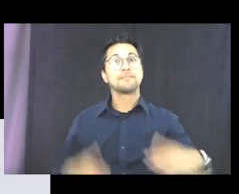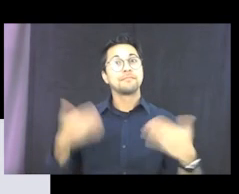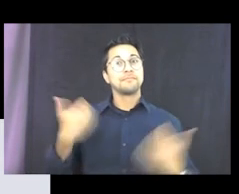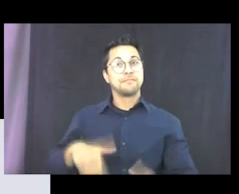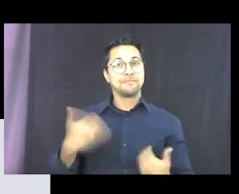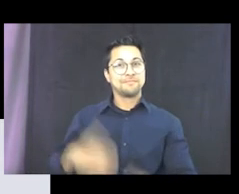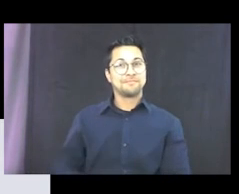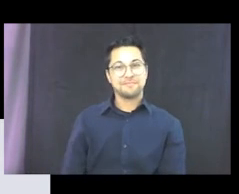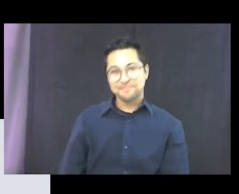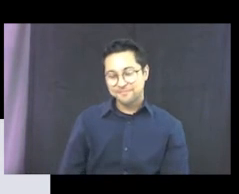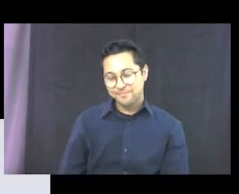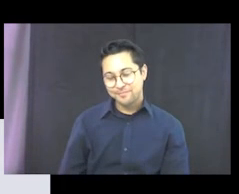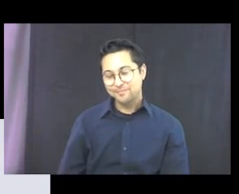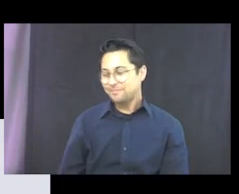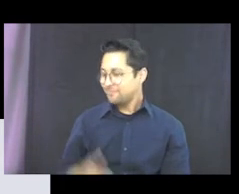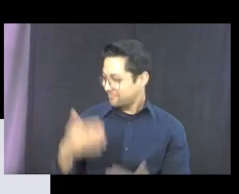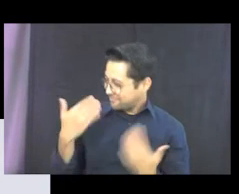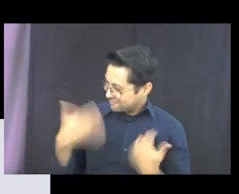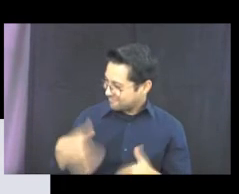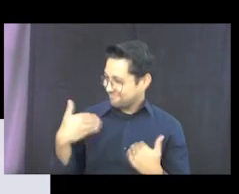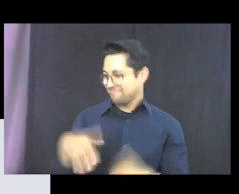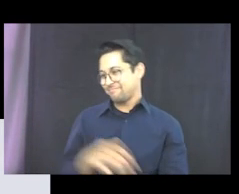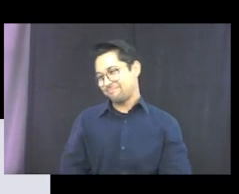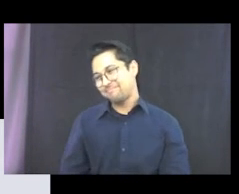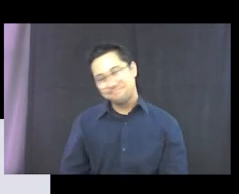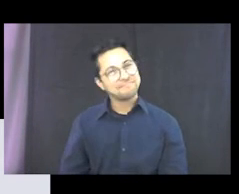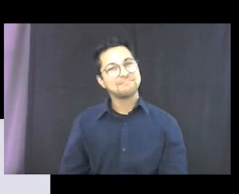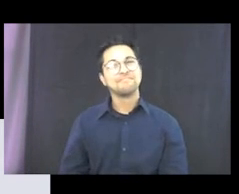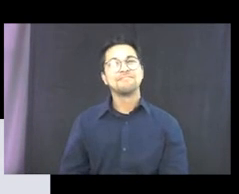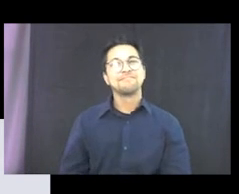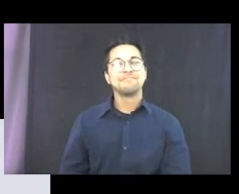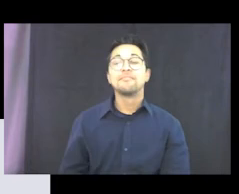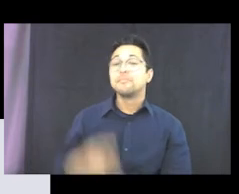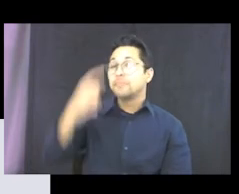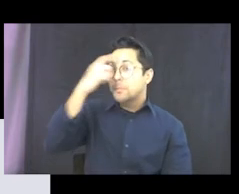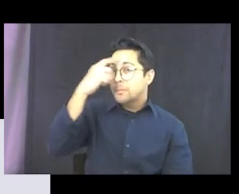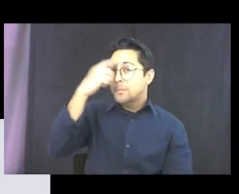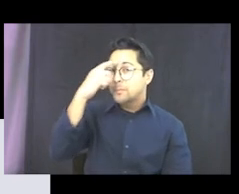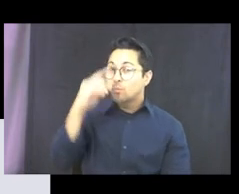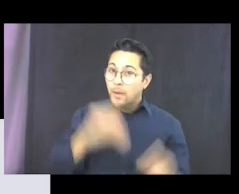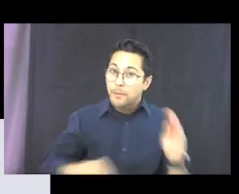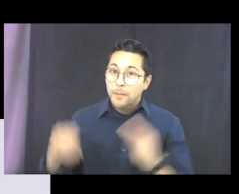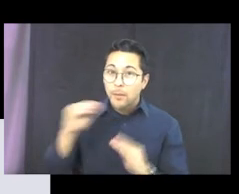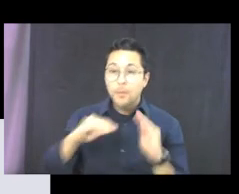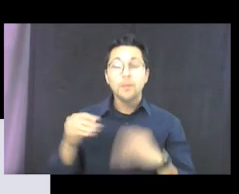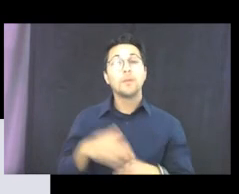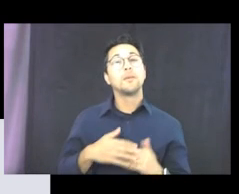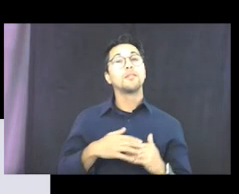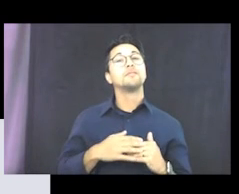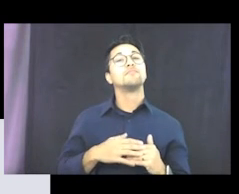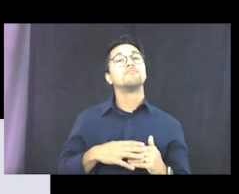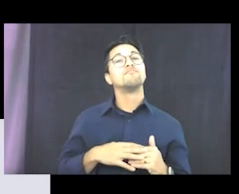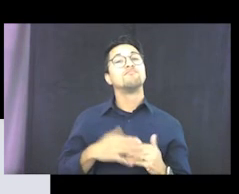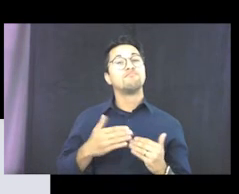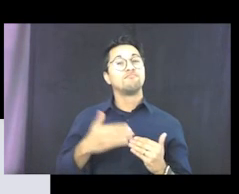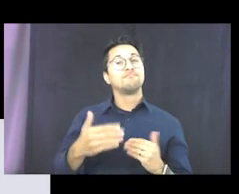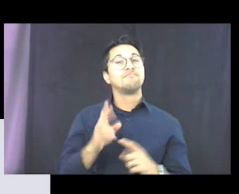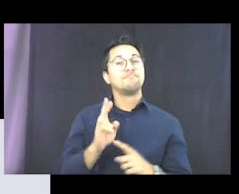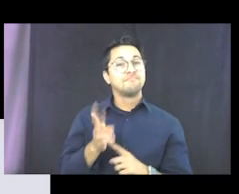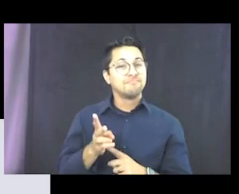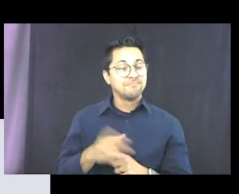Wow. Wow, wow, wow. So our brain moves in the next 2